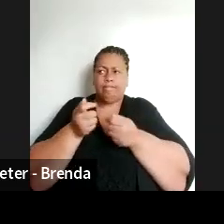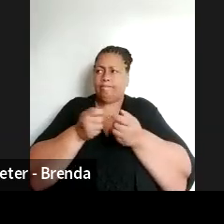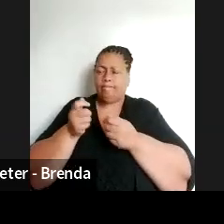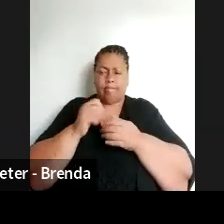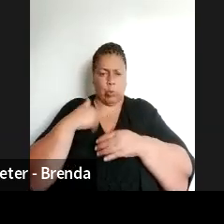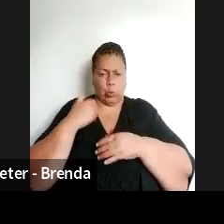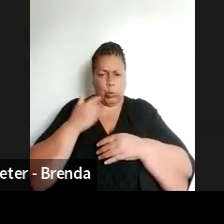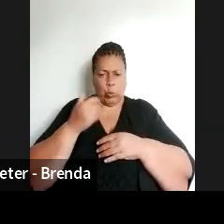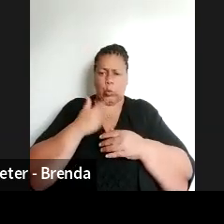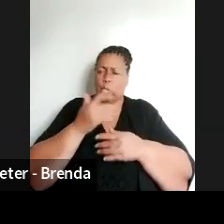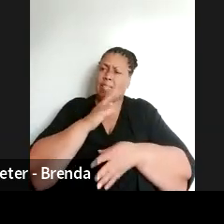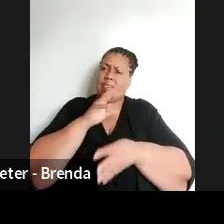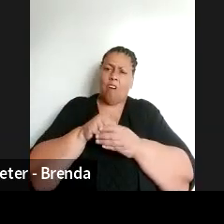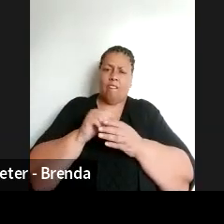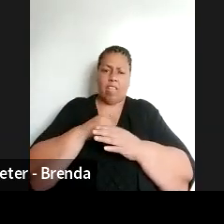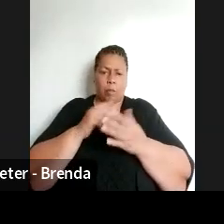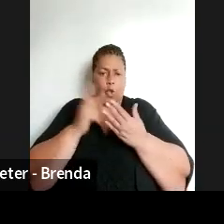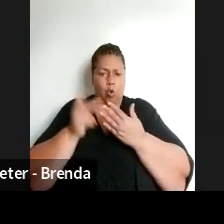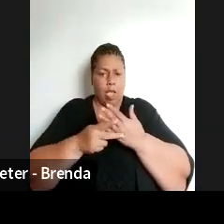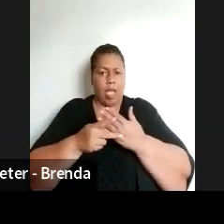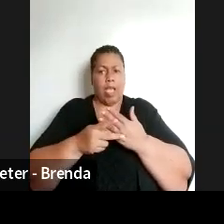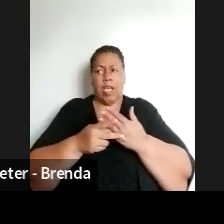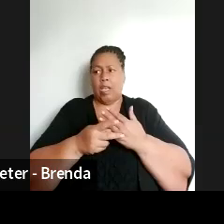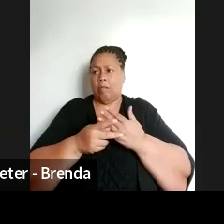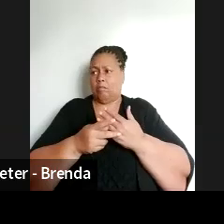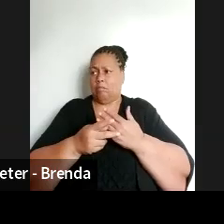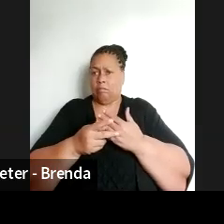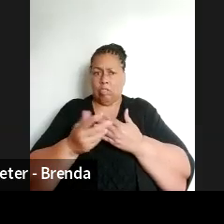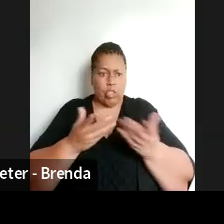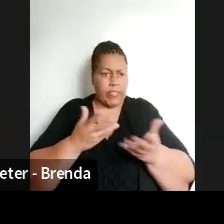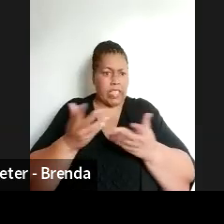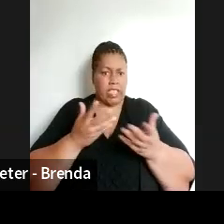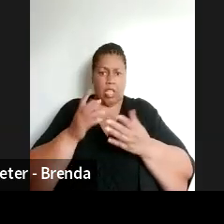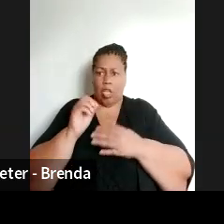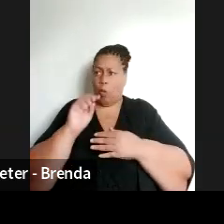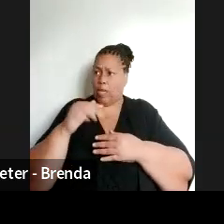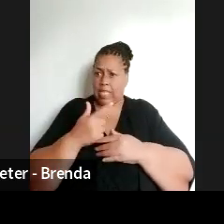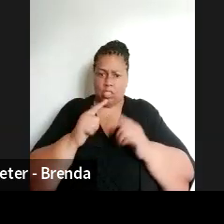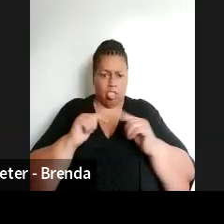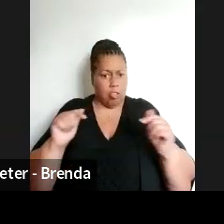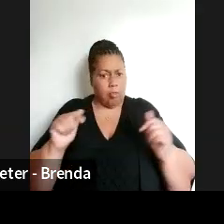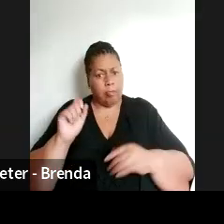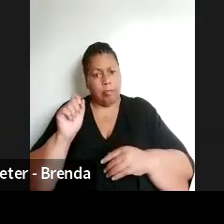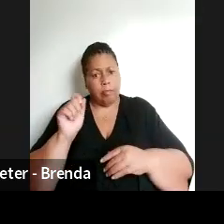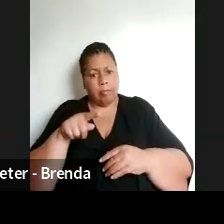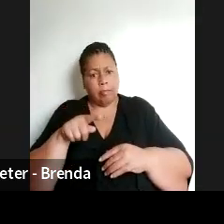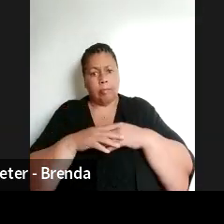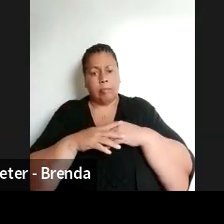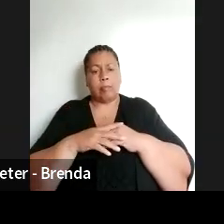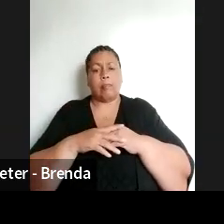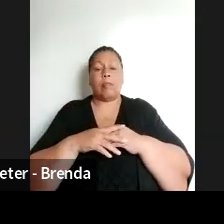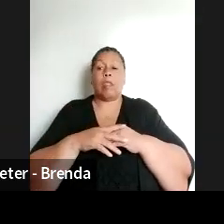to be involved in our programs, our services, but also our organization? Well,